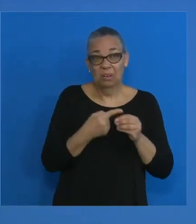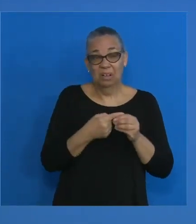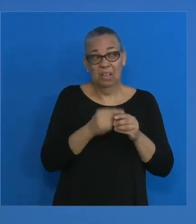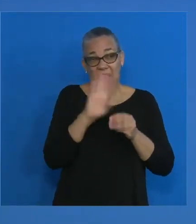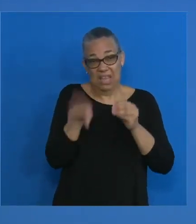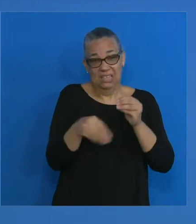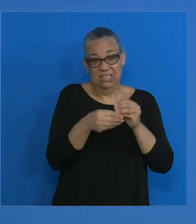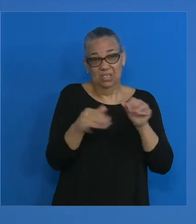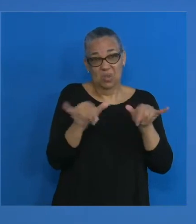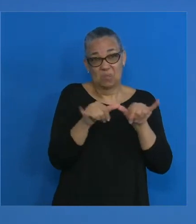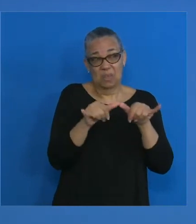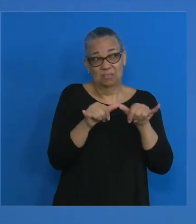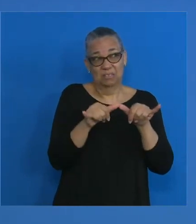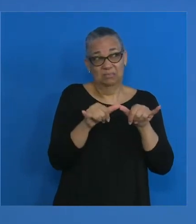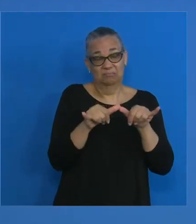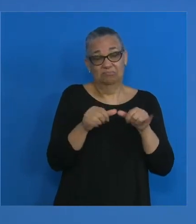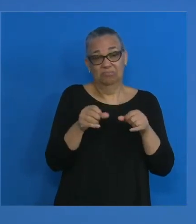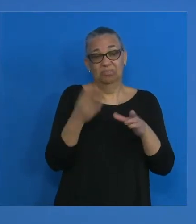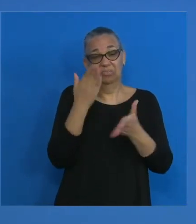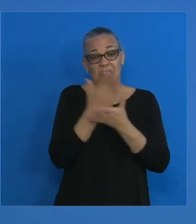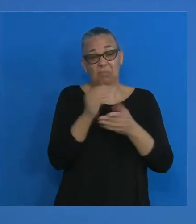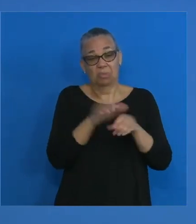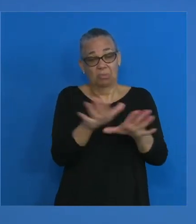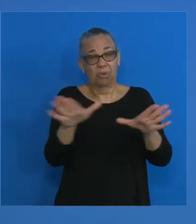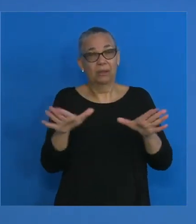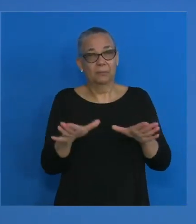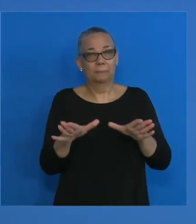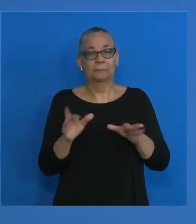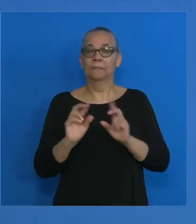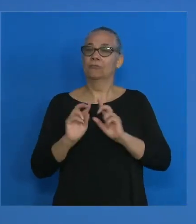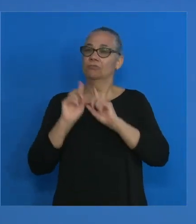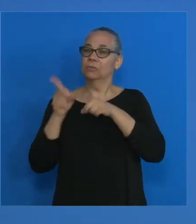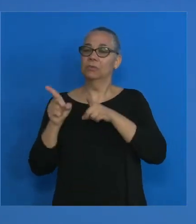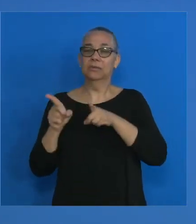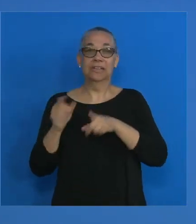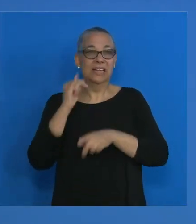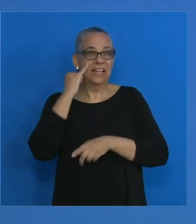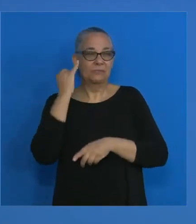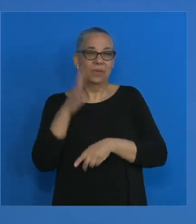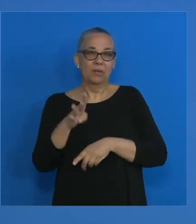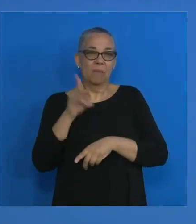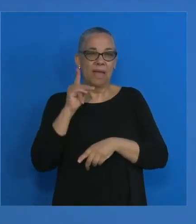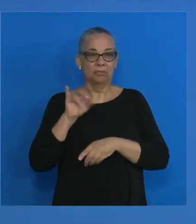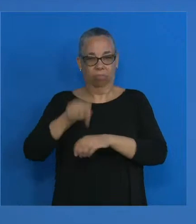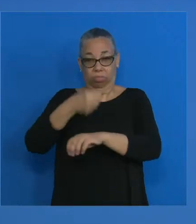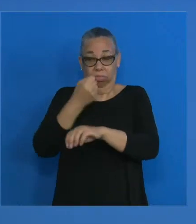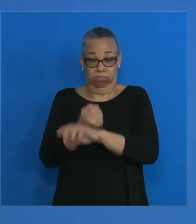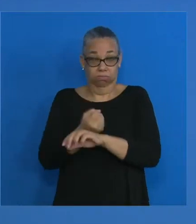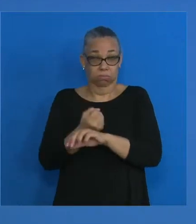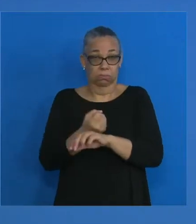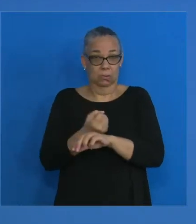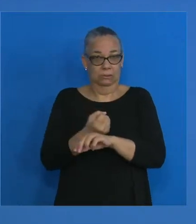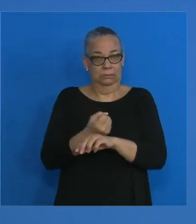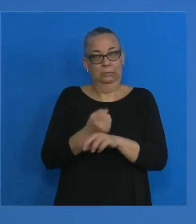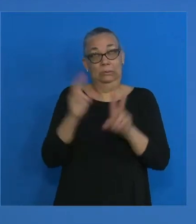measures to limit the spread of the virus? Well, with respect to that, if we did return to a shelter in place, is the term that we actually used, there's a